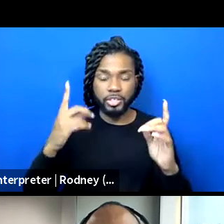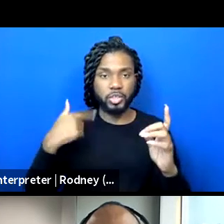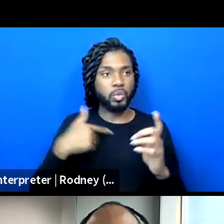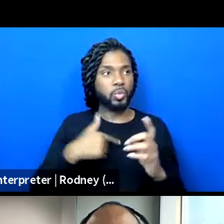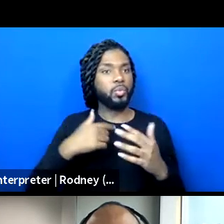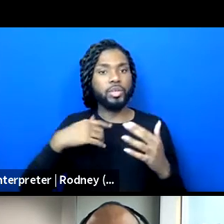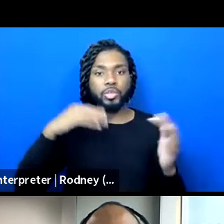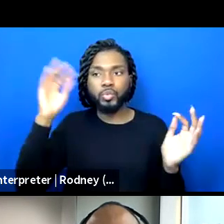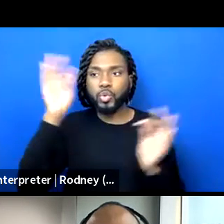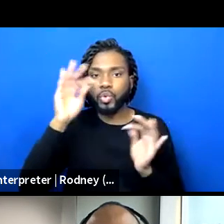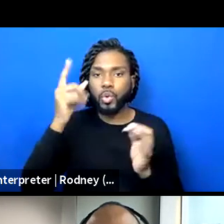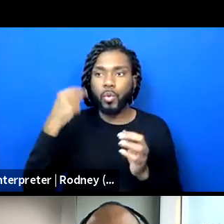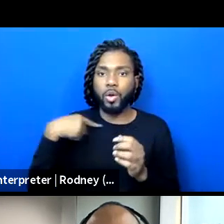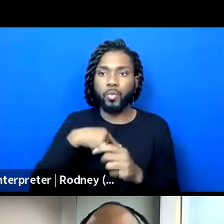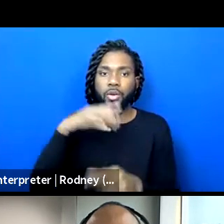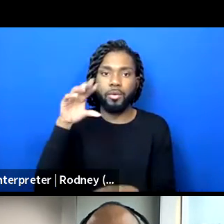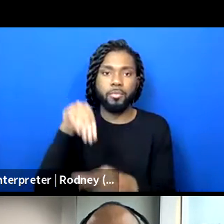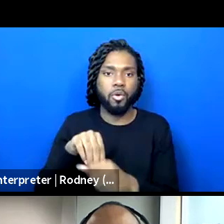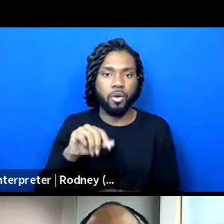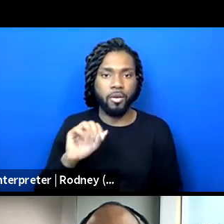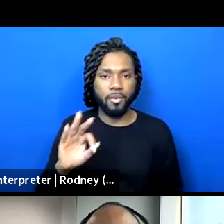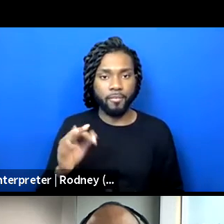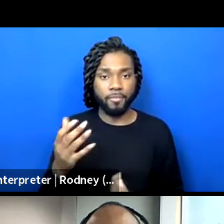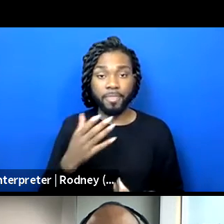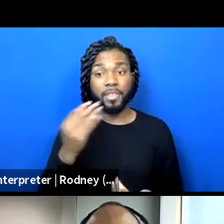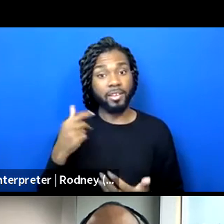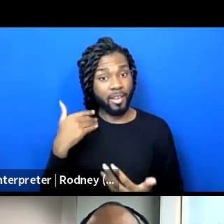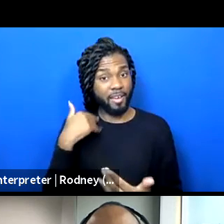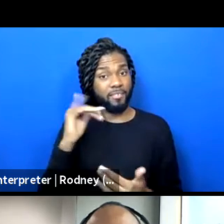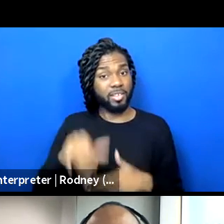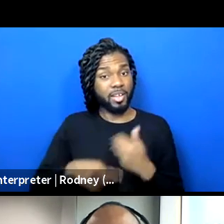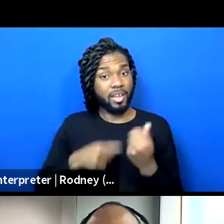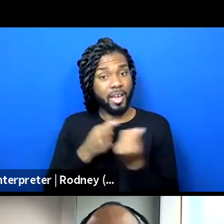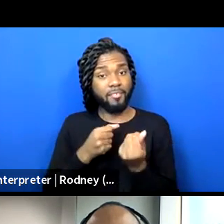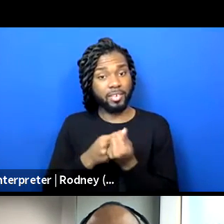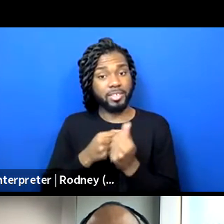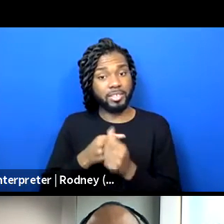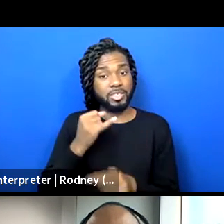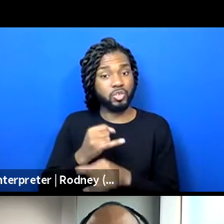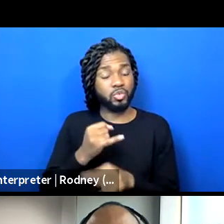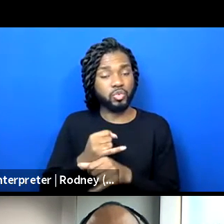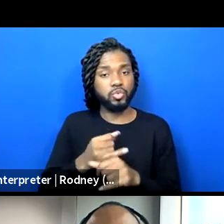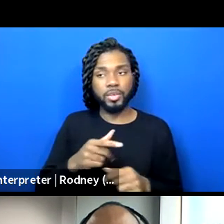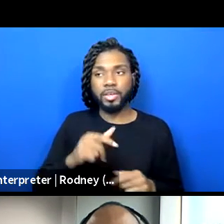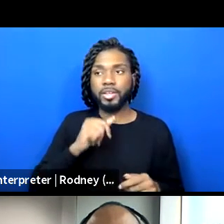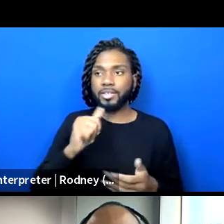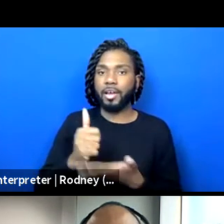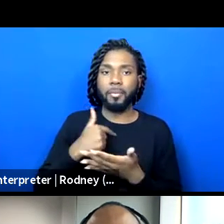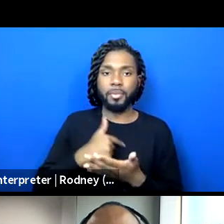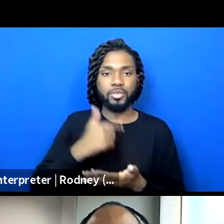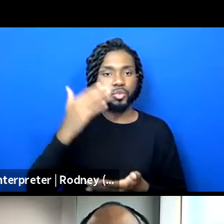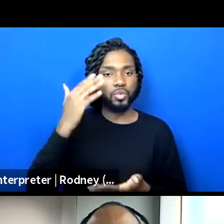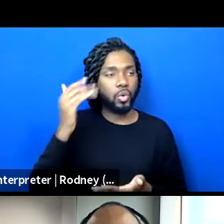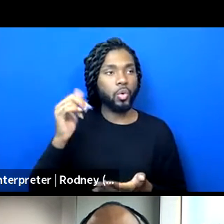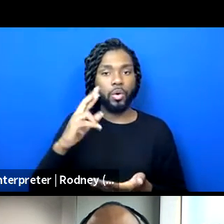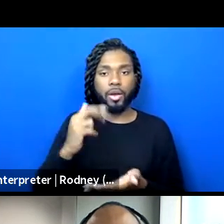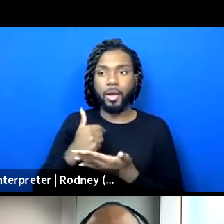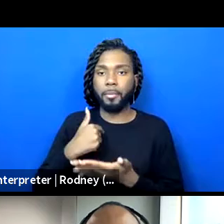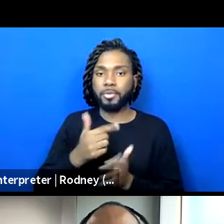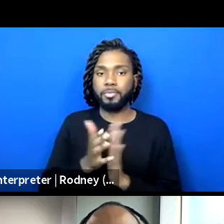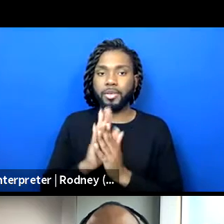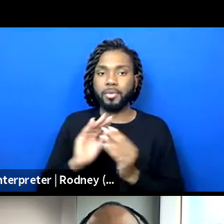what we're a part of. And having advocacy institutions don't help us to know or help us to be more supportive